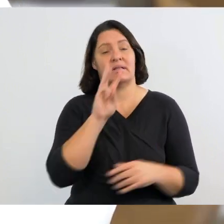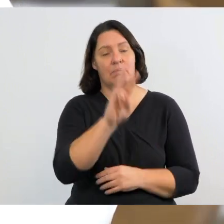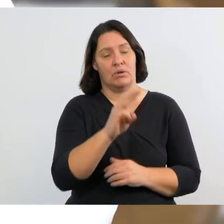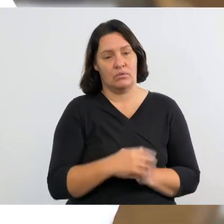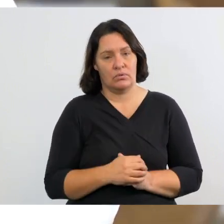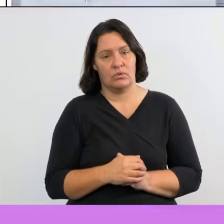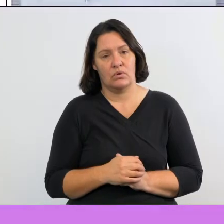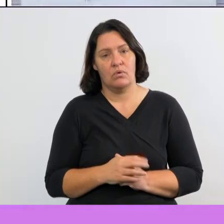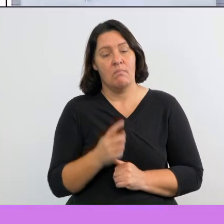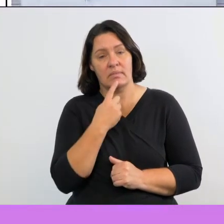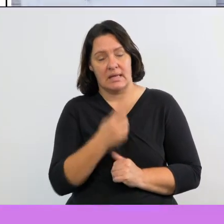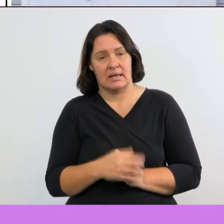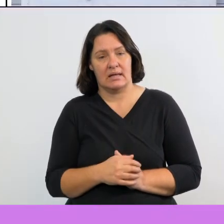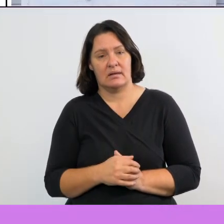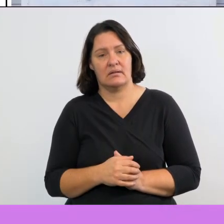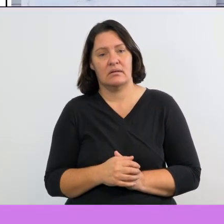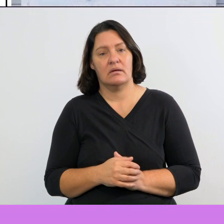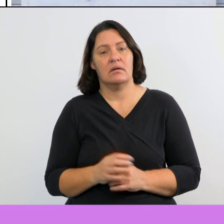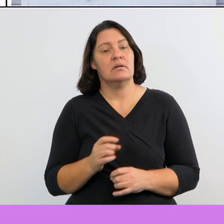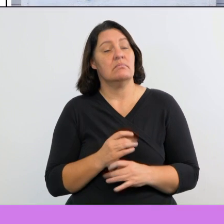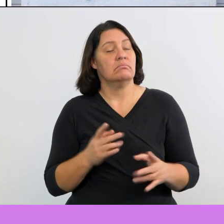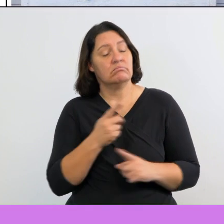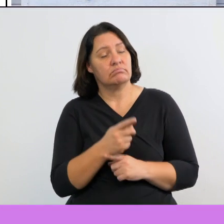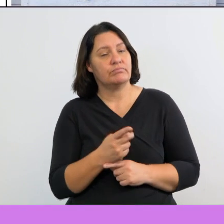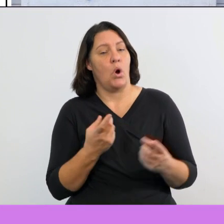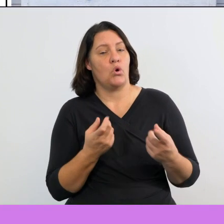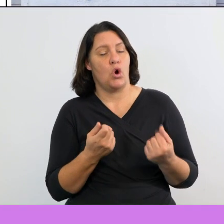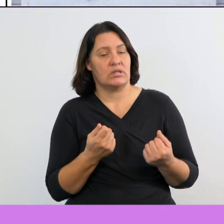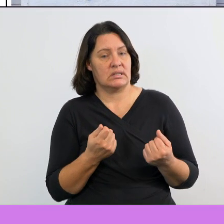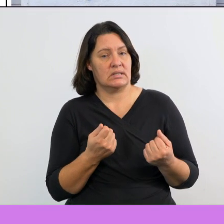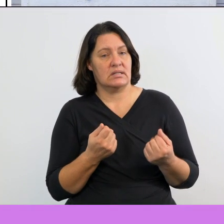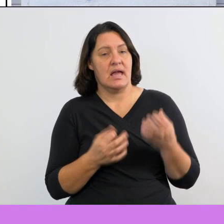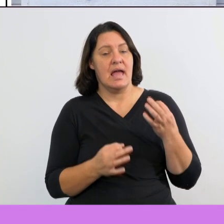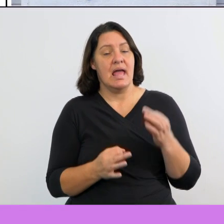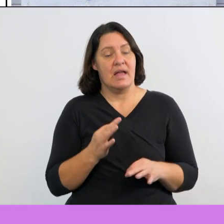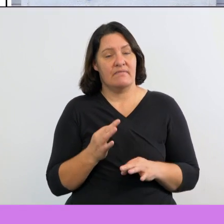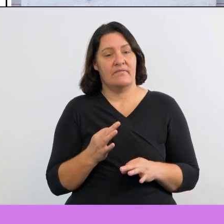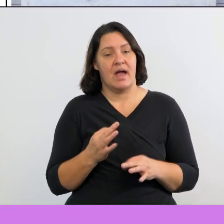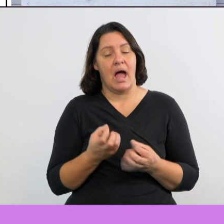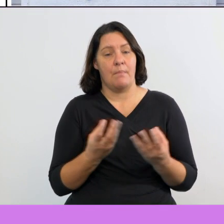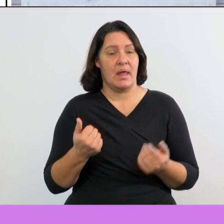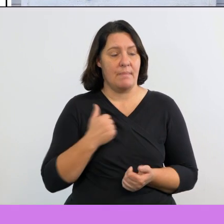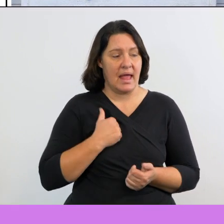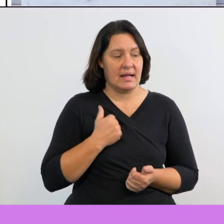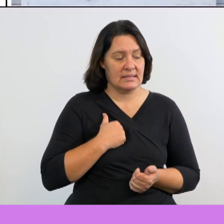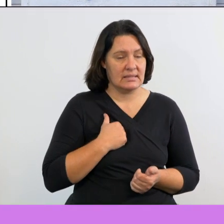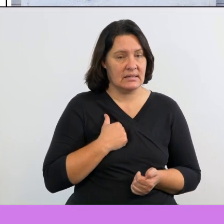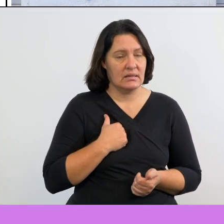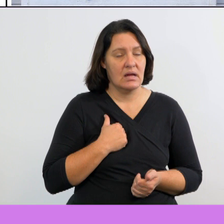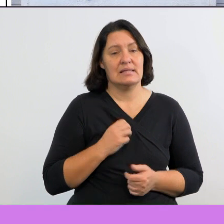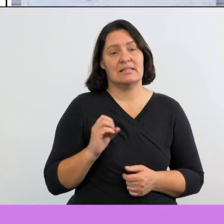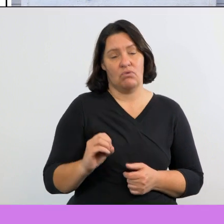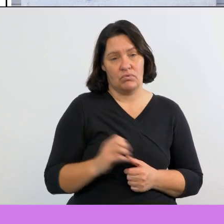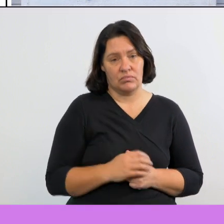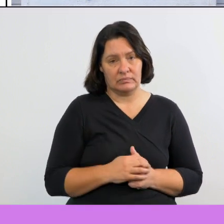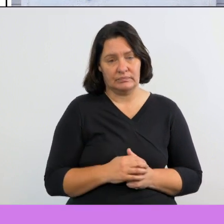with W. All right, so I'm saying let's calculate the cost if the number of bags, so it's an expense,